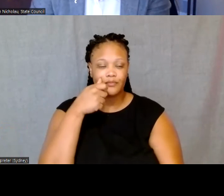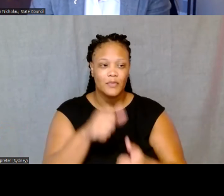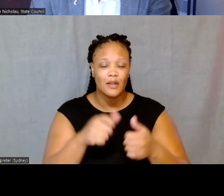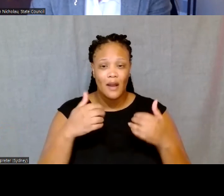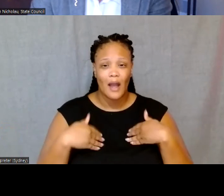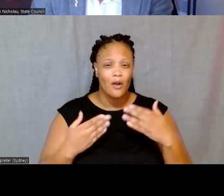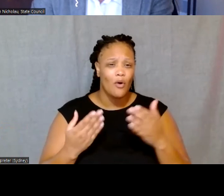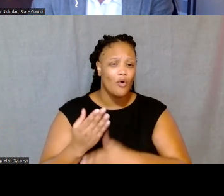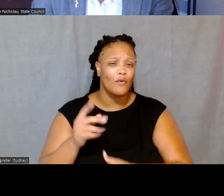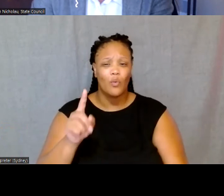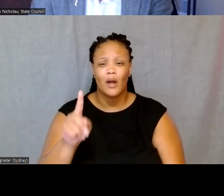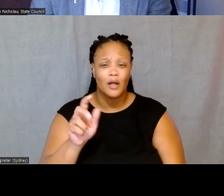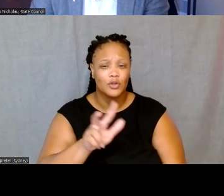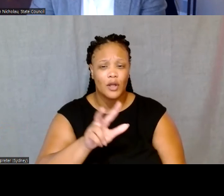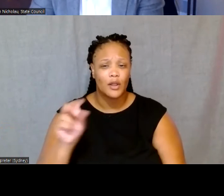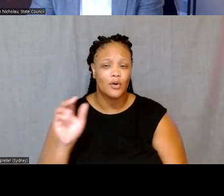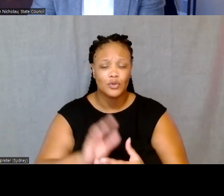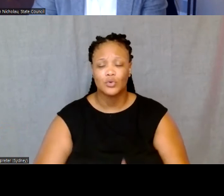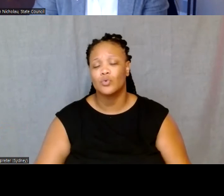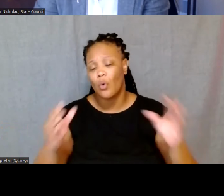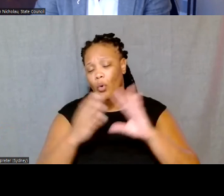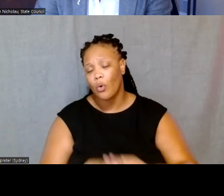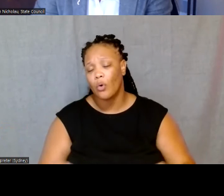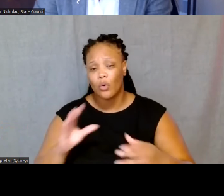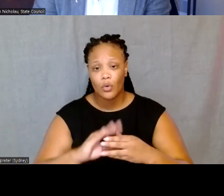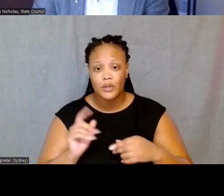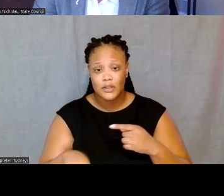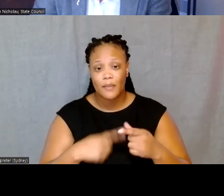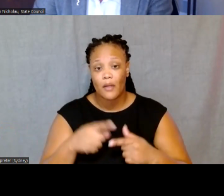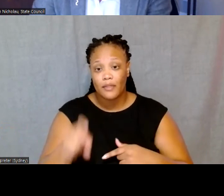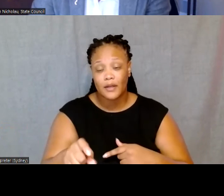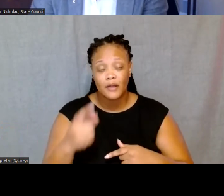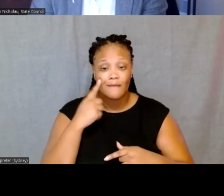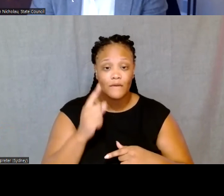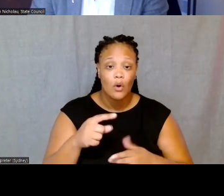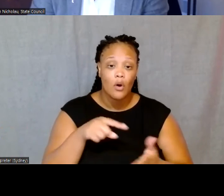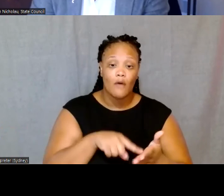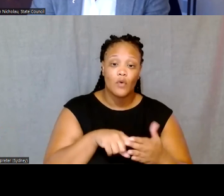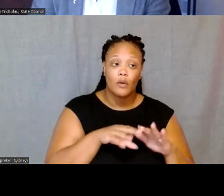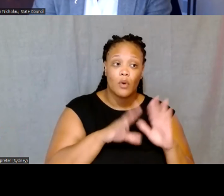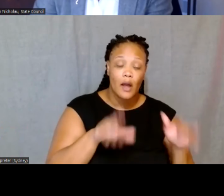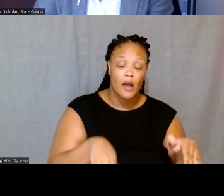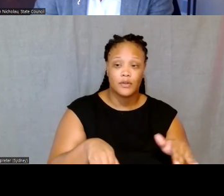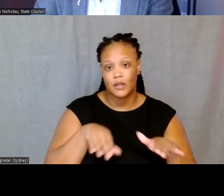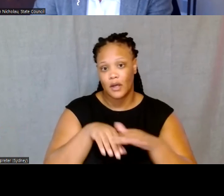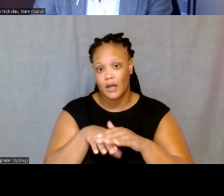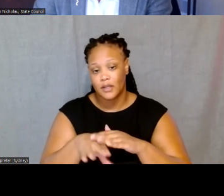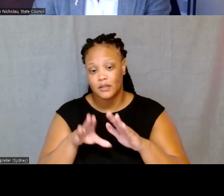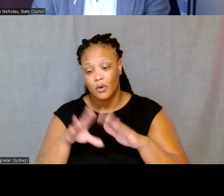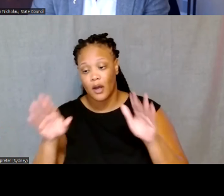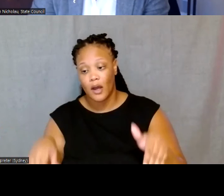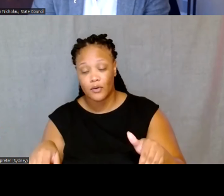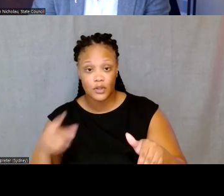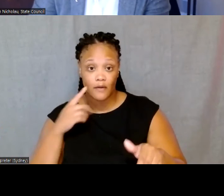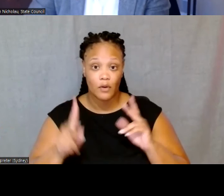think over 130 stories regarding the need for affordable housing, accessible housing for people with developmental and other